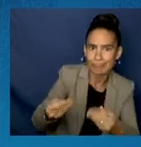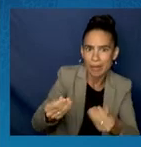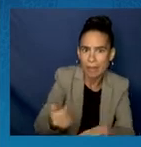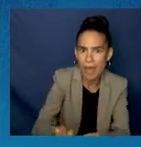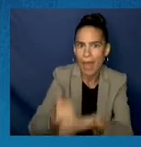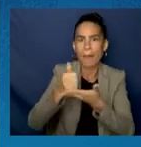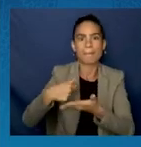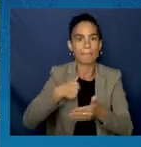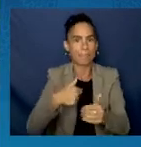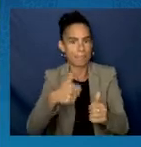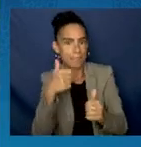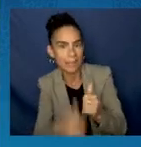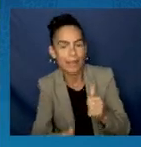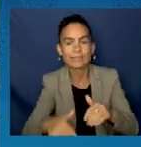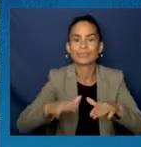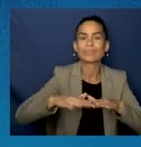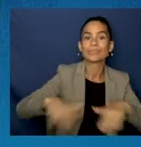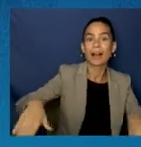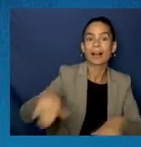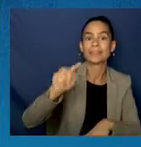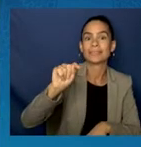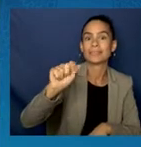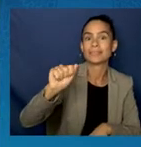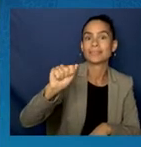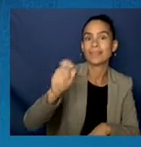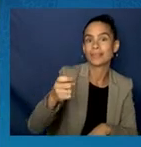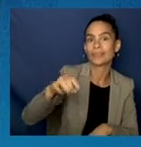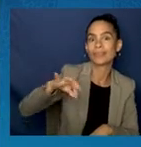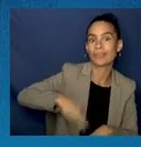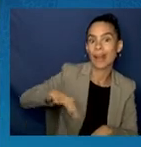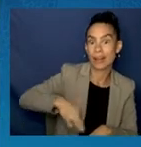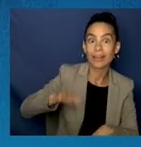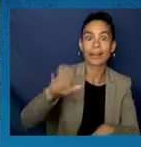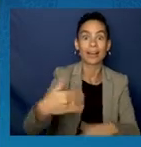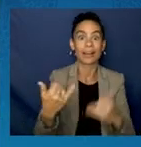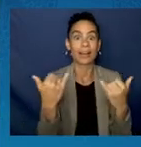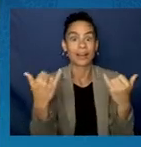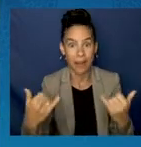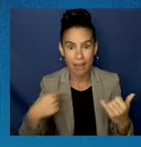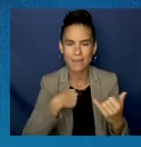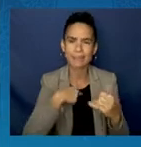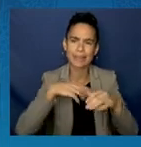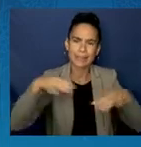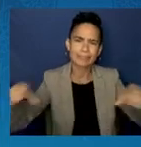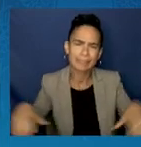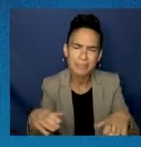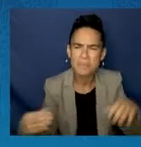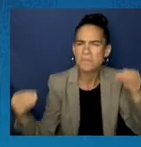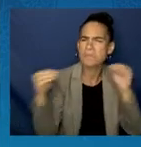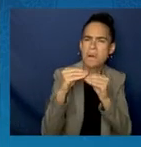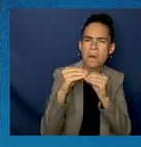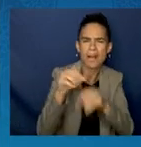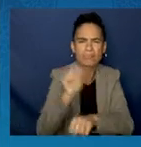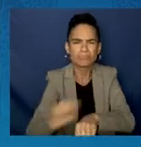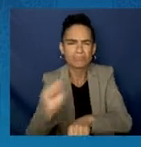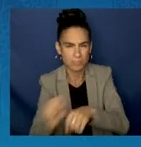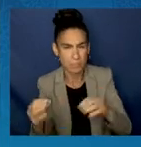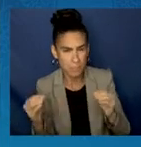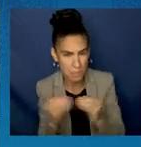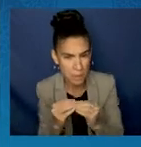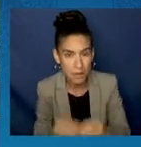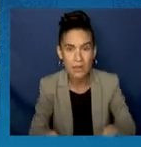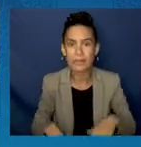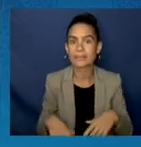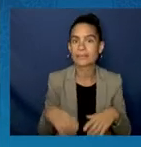on the verge of doing even more. But a large part of the success I anticipate we'll have in extending it is due to the work